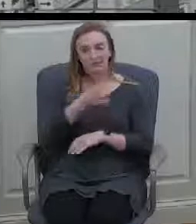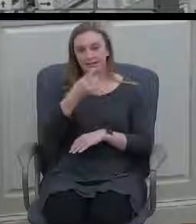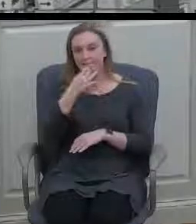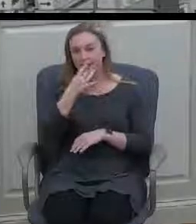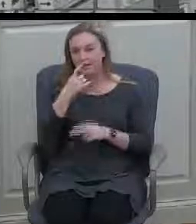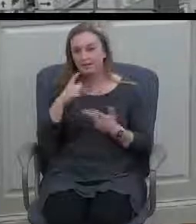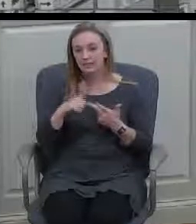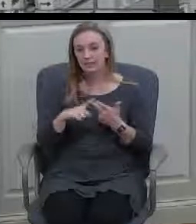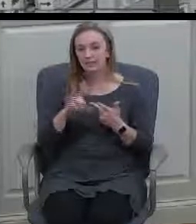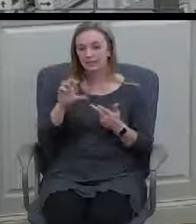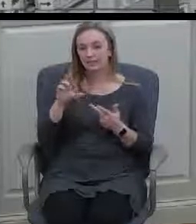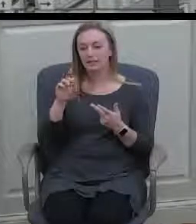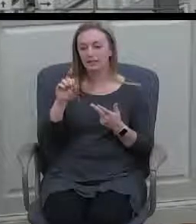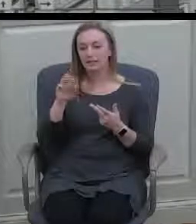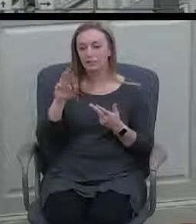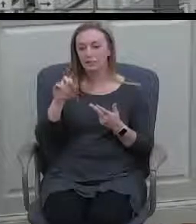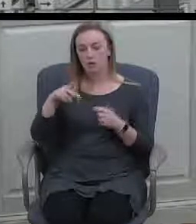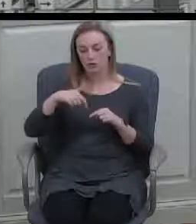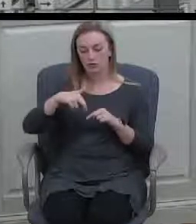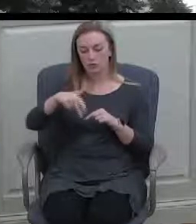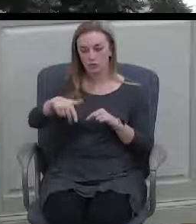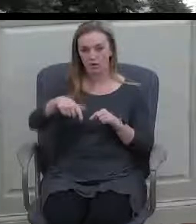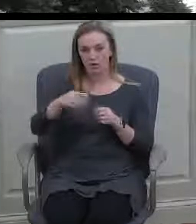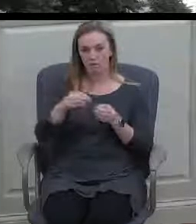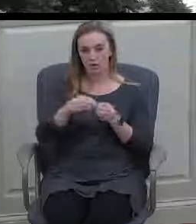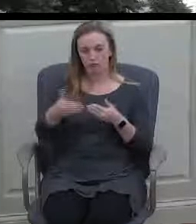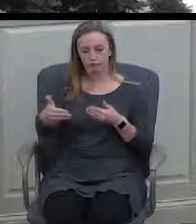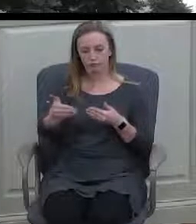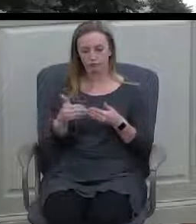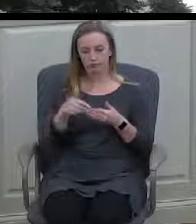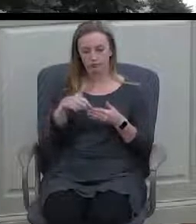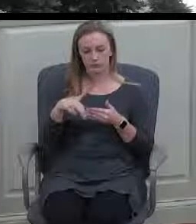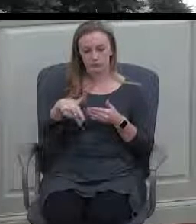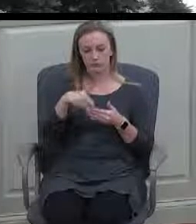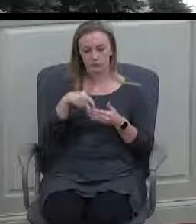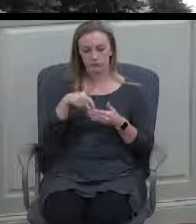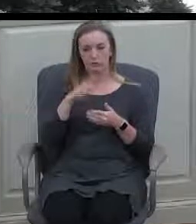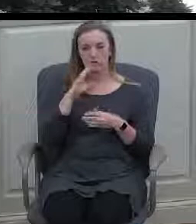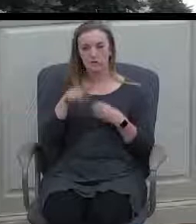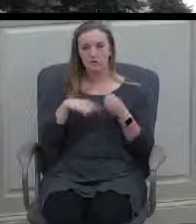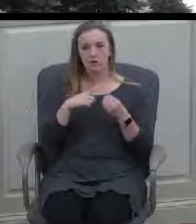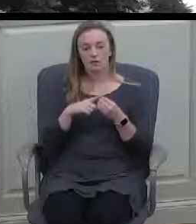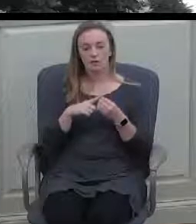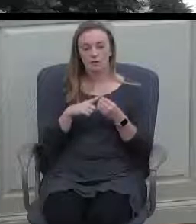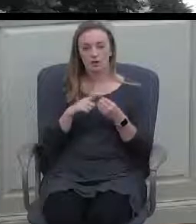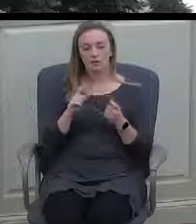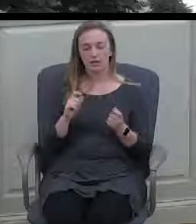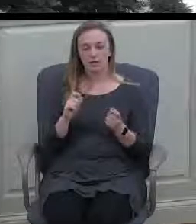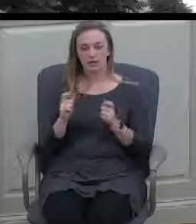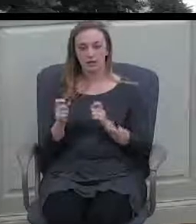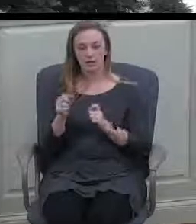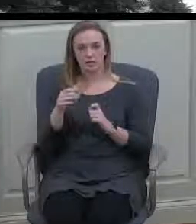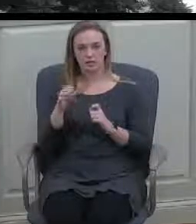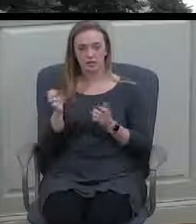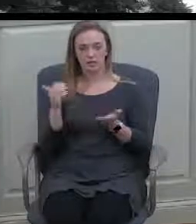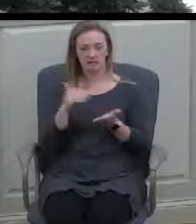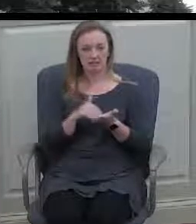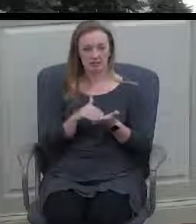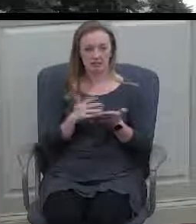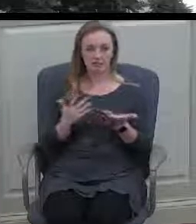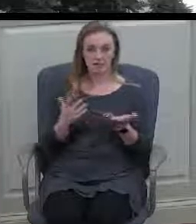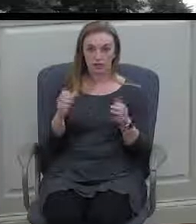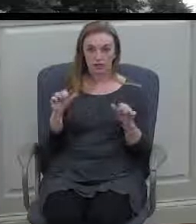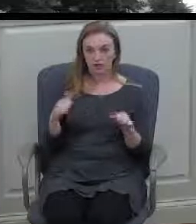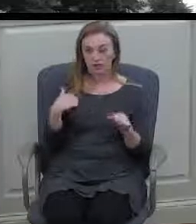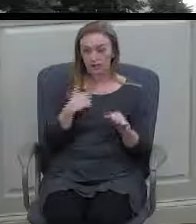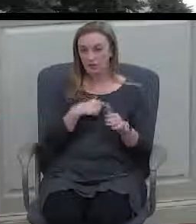shortening those crosswalk distances. We're talking about reallocating that space. Again, can